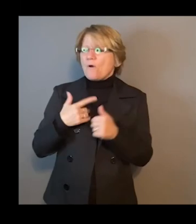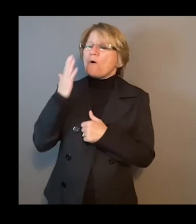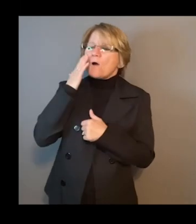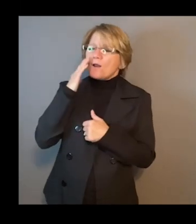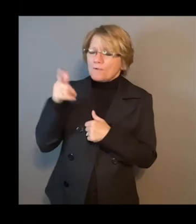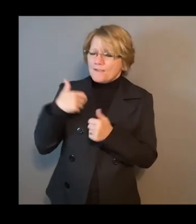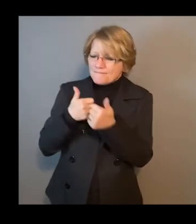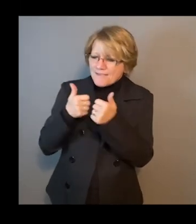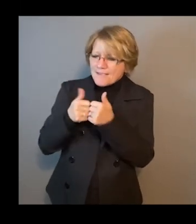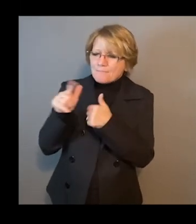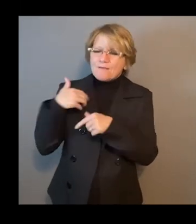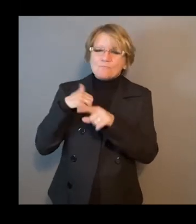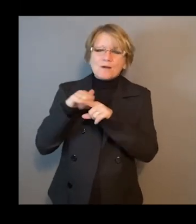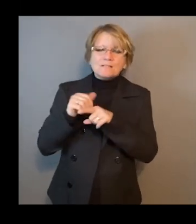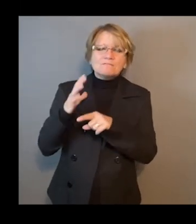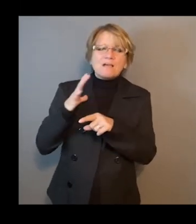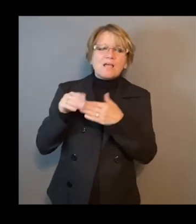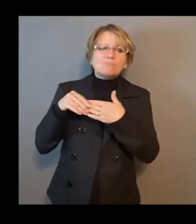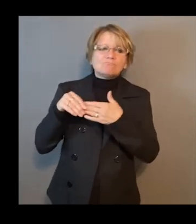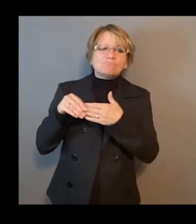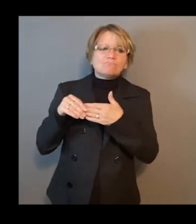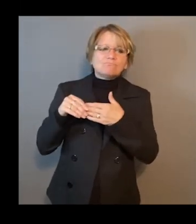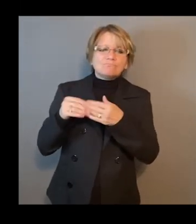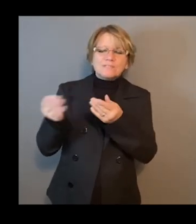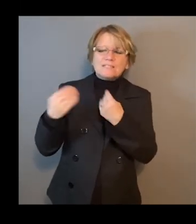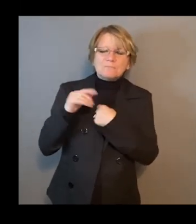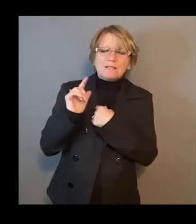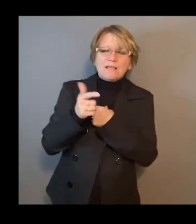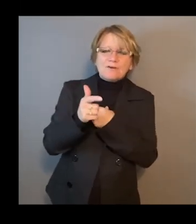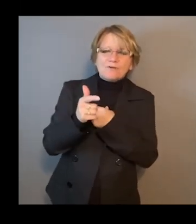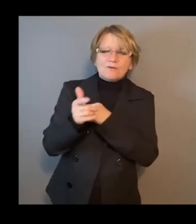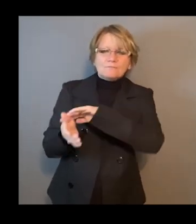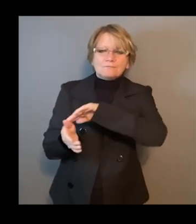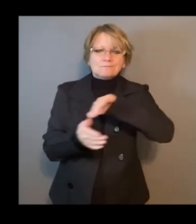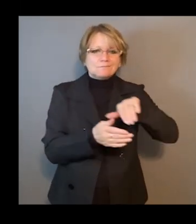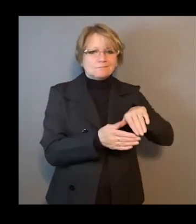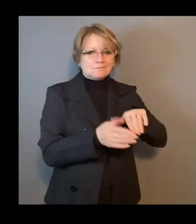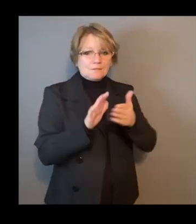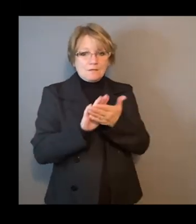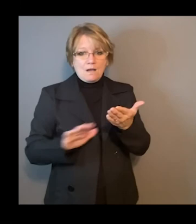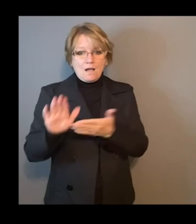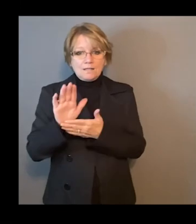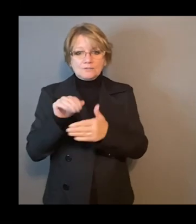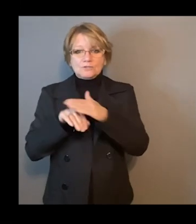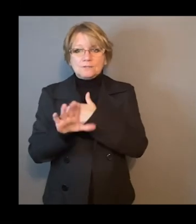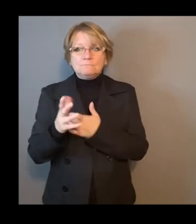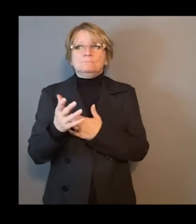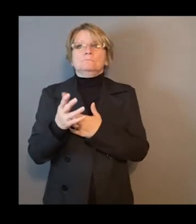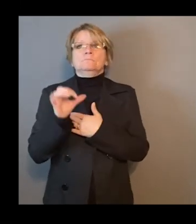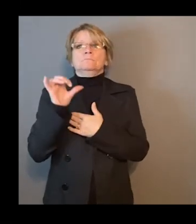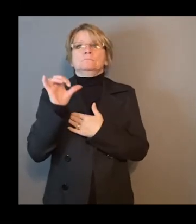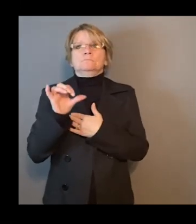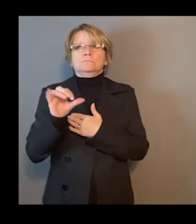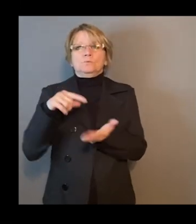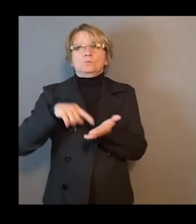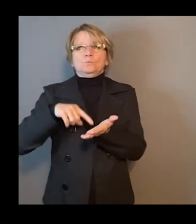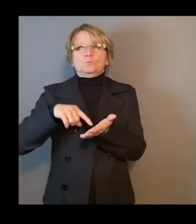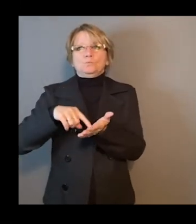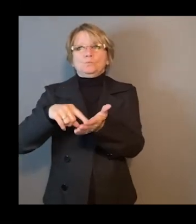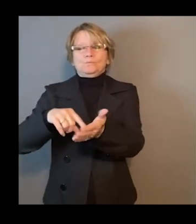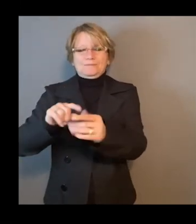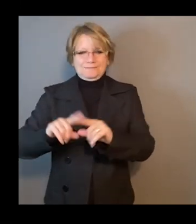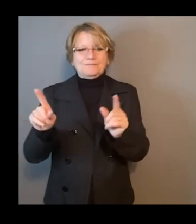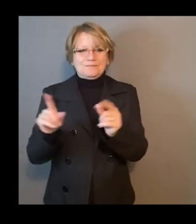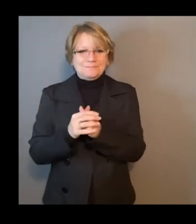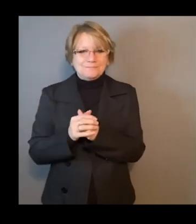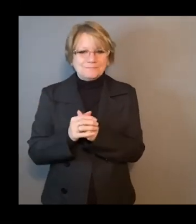know you have a game, I know you have practice. Not in college. It's a completely different element. And I went to a pretty